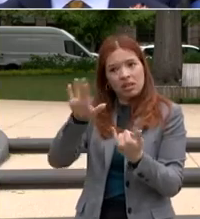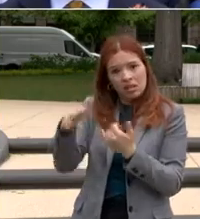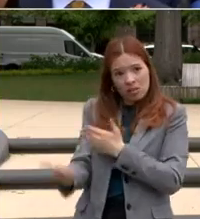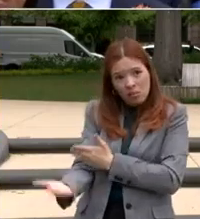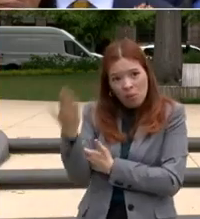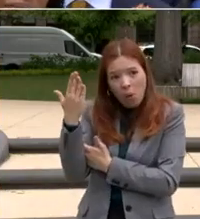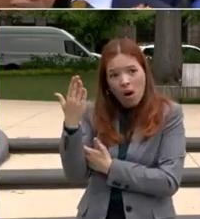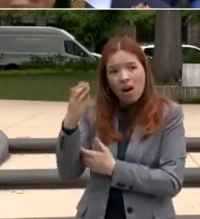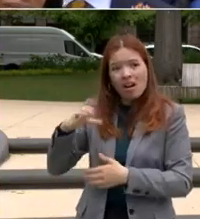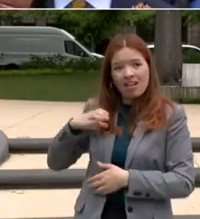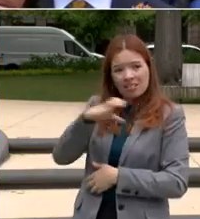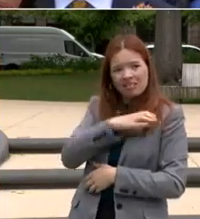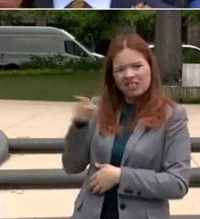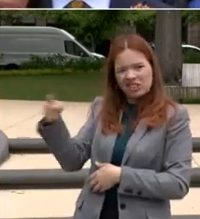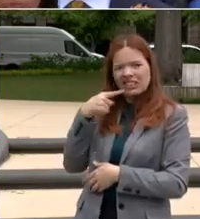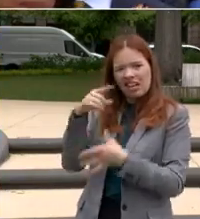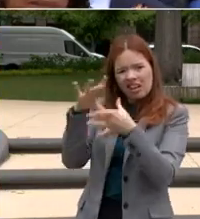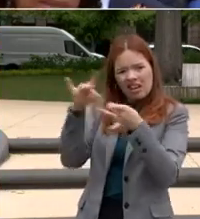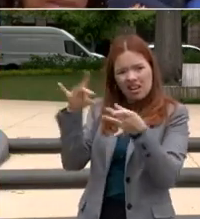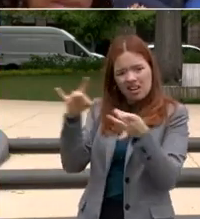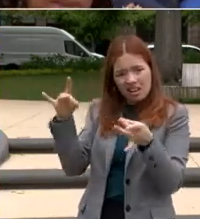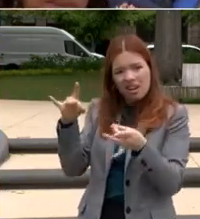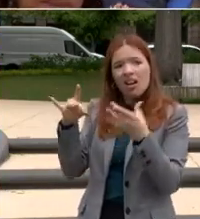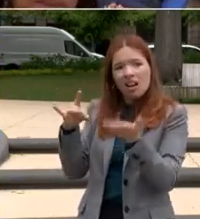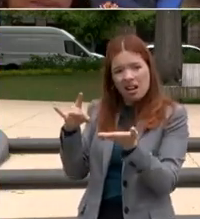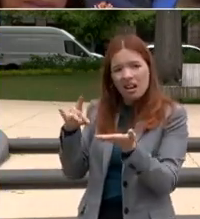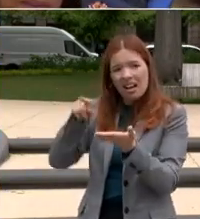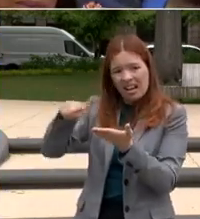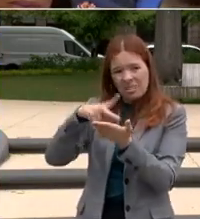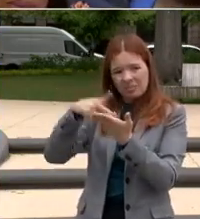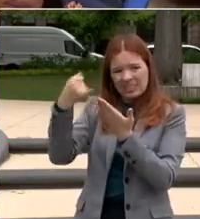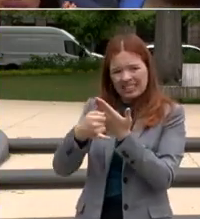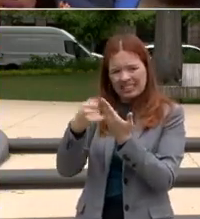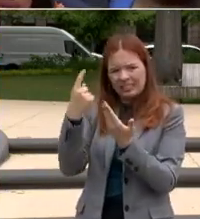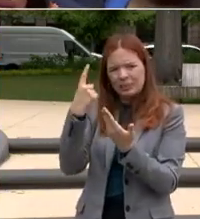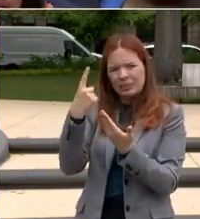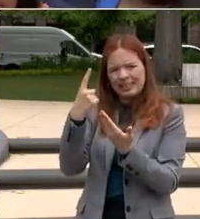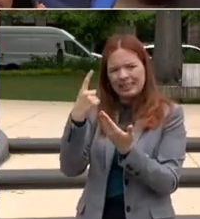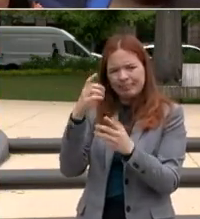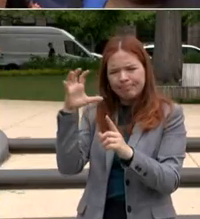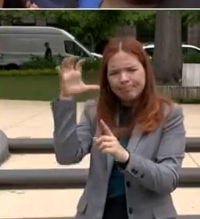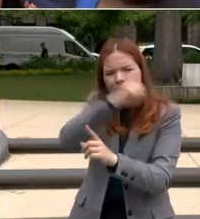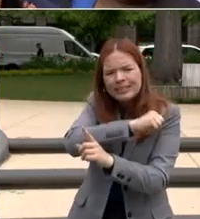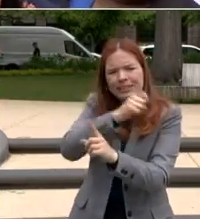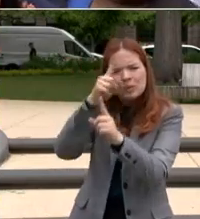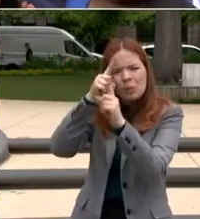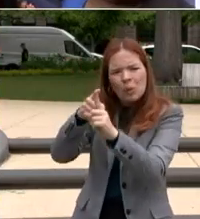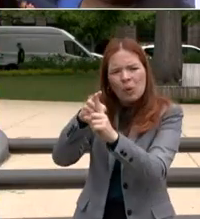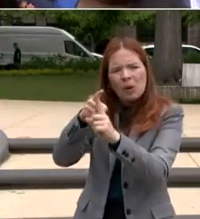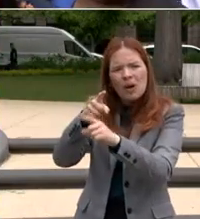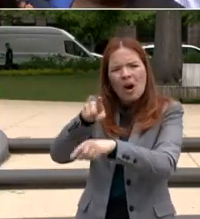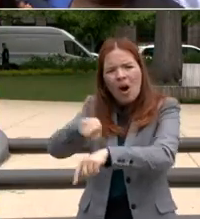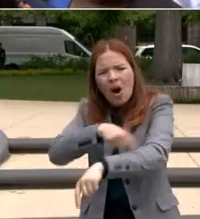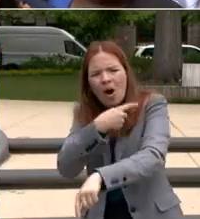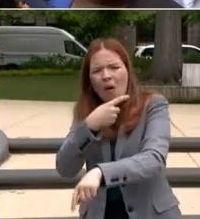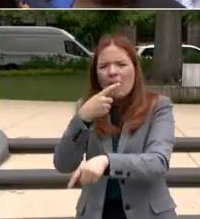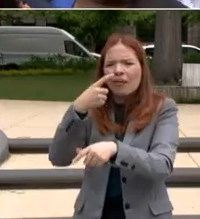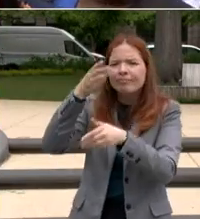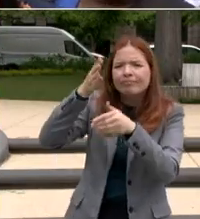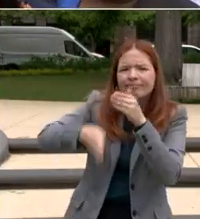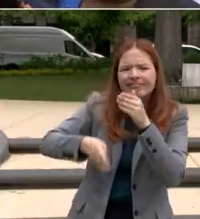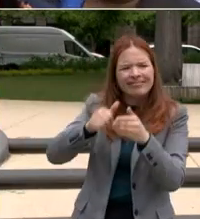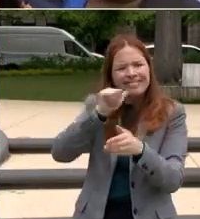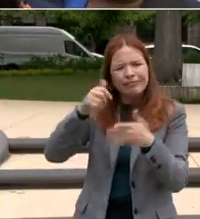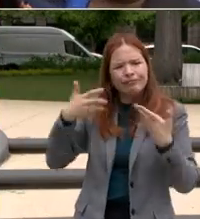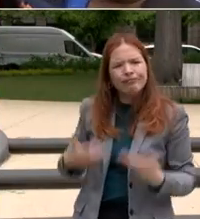comments saying that the project is missing the mark. If this is something that was long-term and it's not going to be completed for a few years, when revitalization of